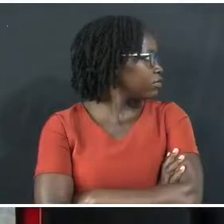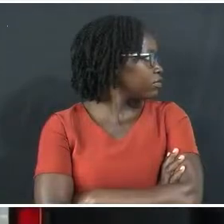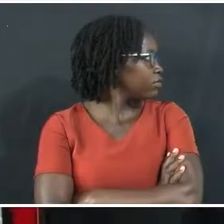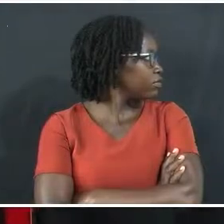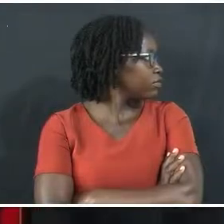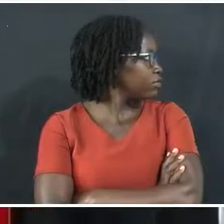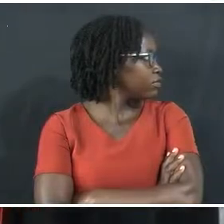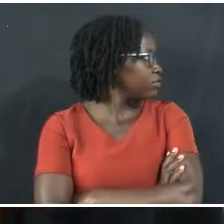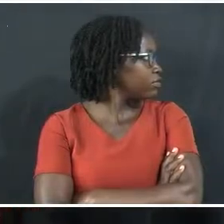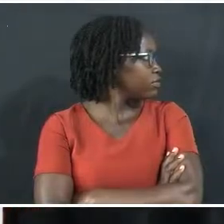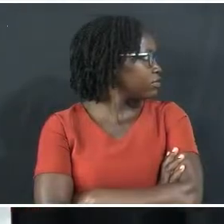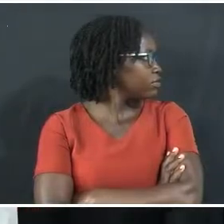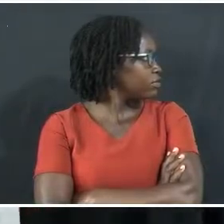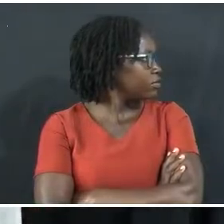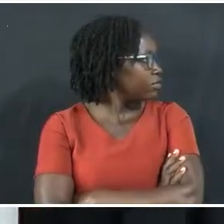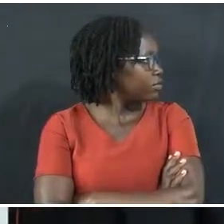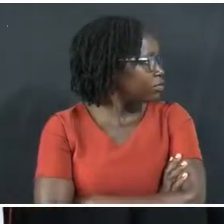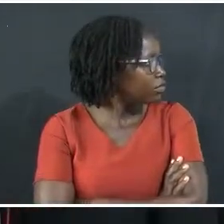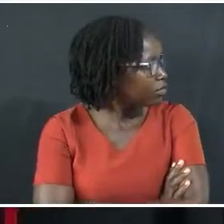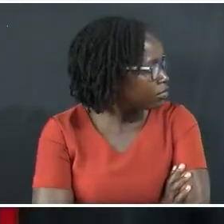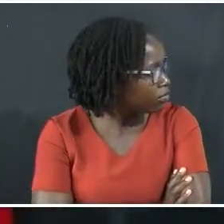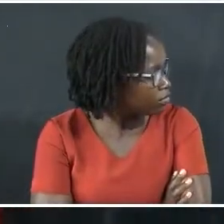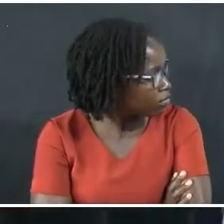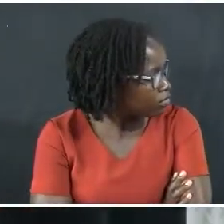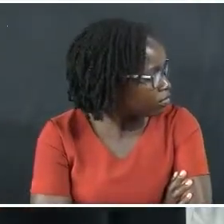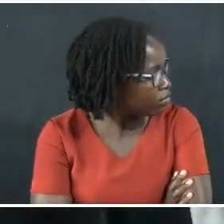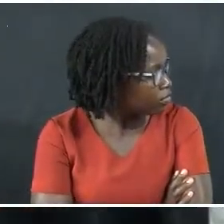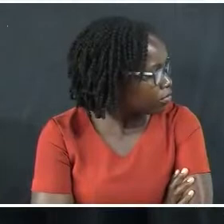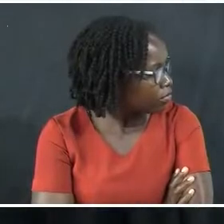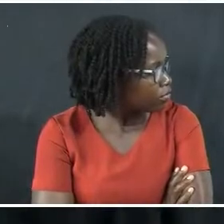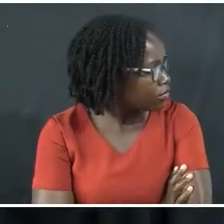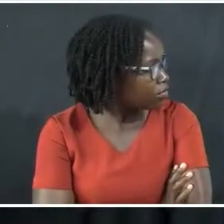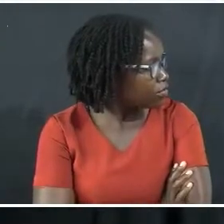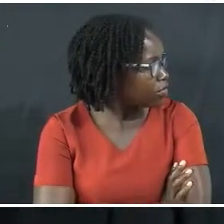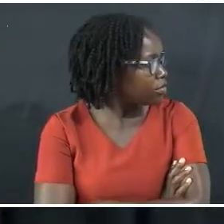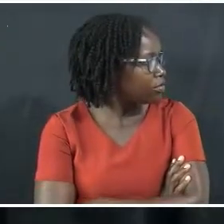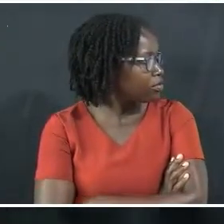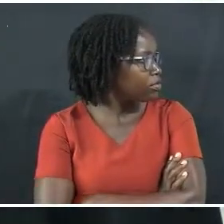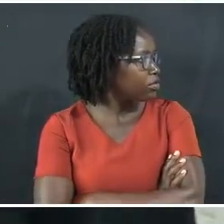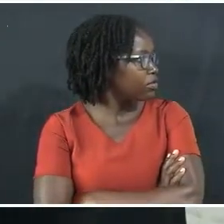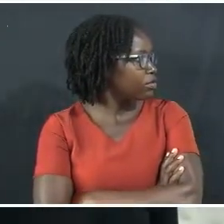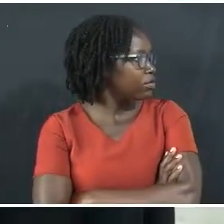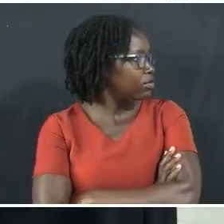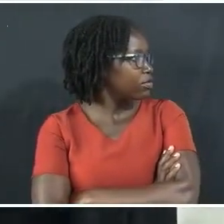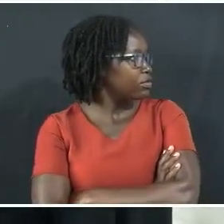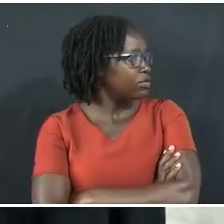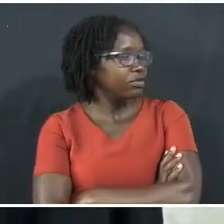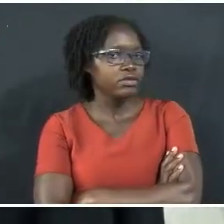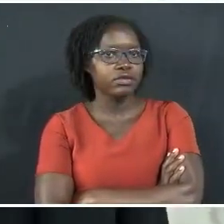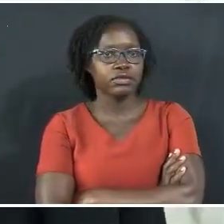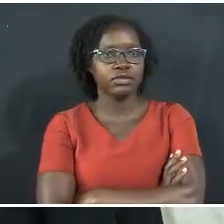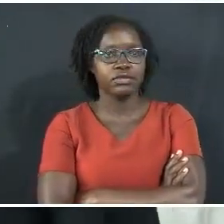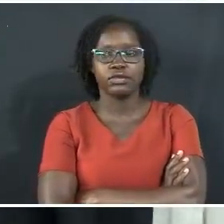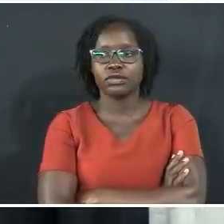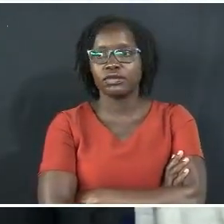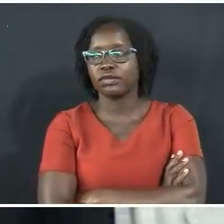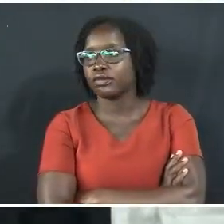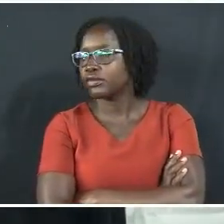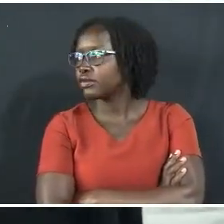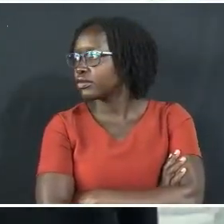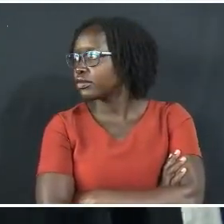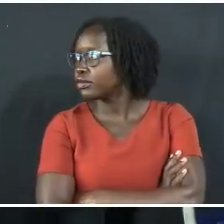Well done. Well done. Well done. Well